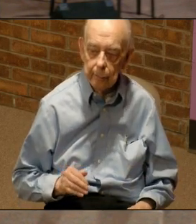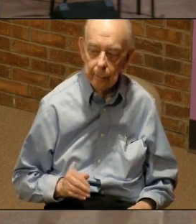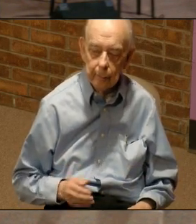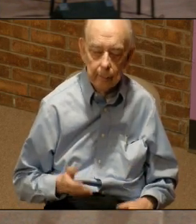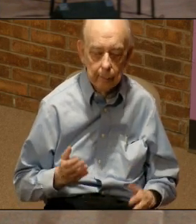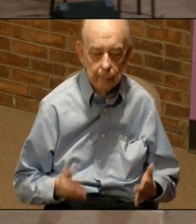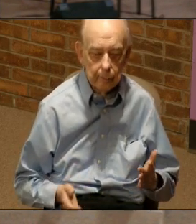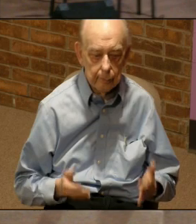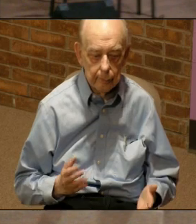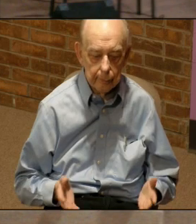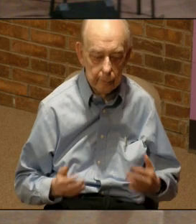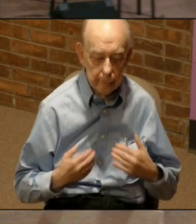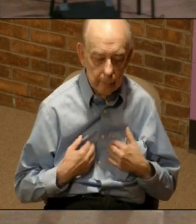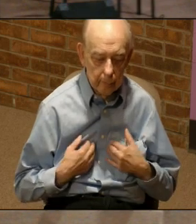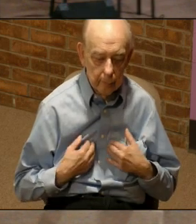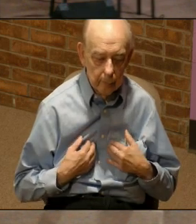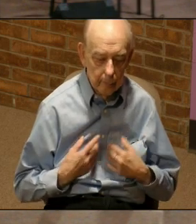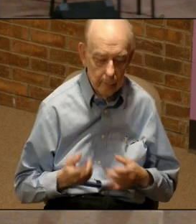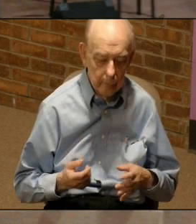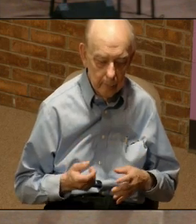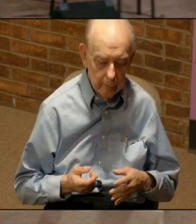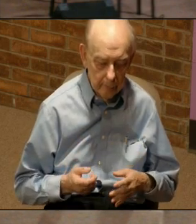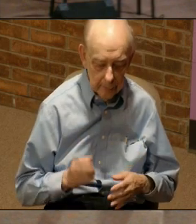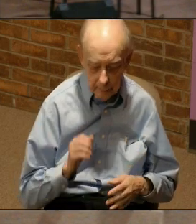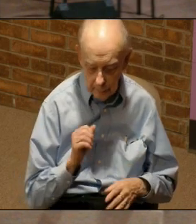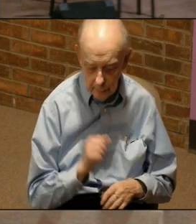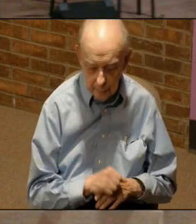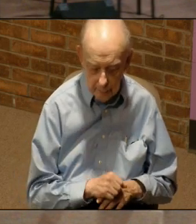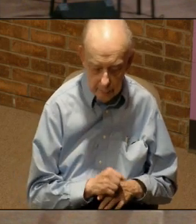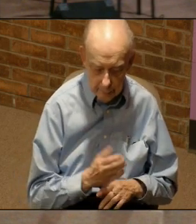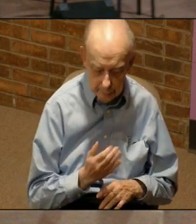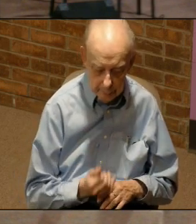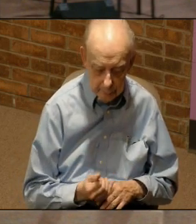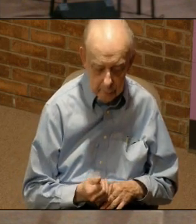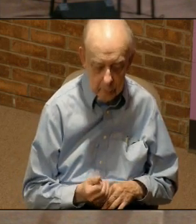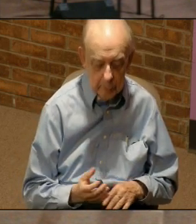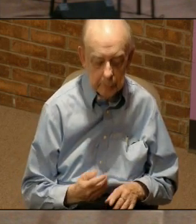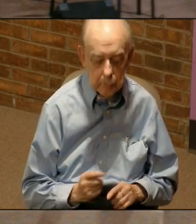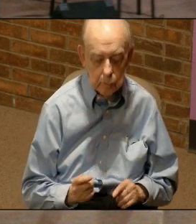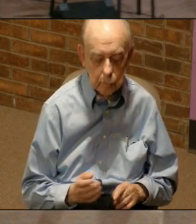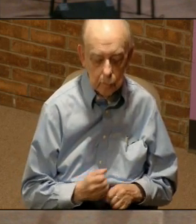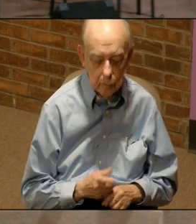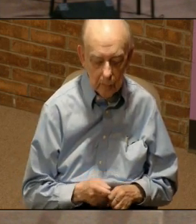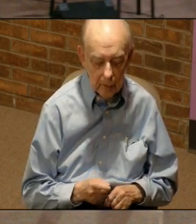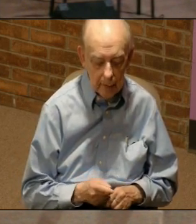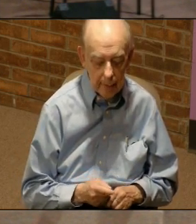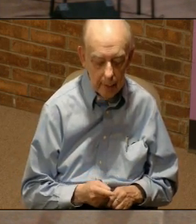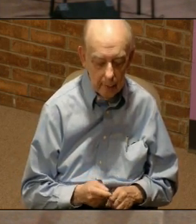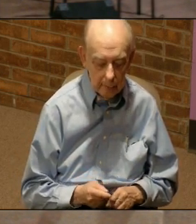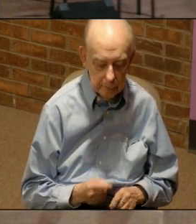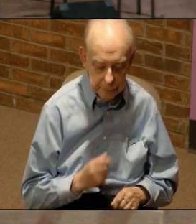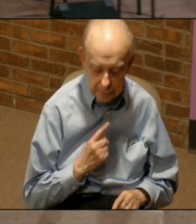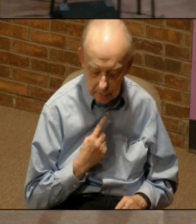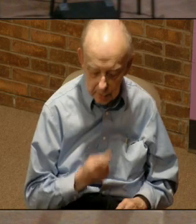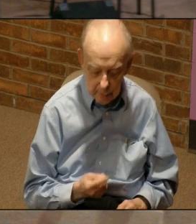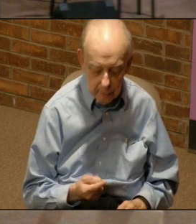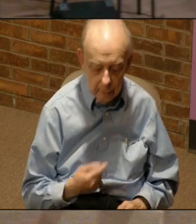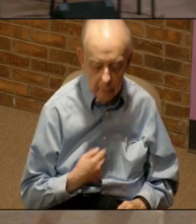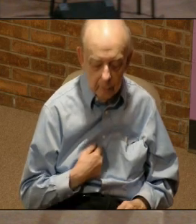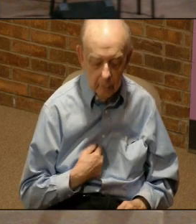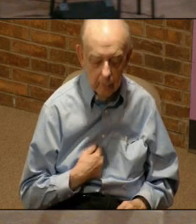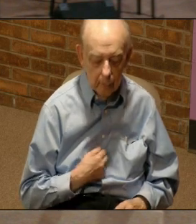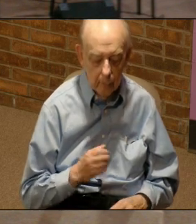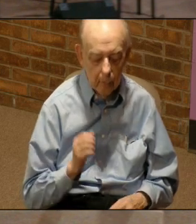You may have made me want to bow before you, trying to get me to bow. But I tell you, I